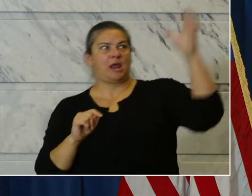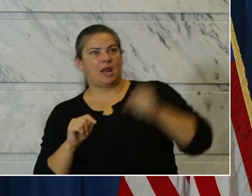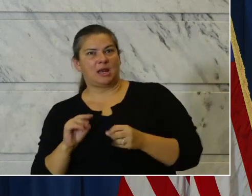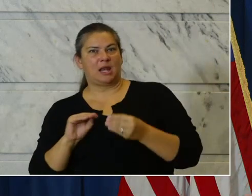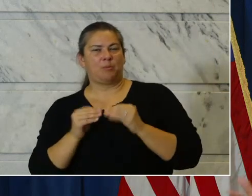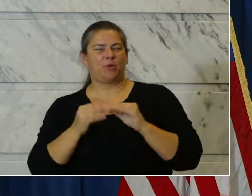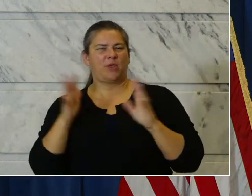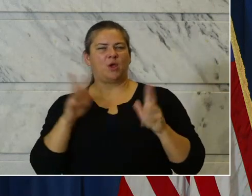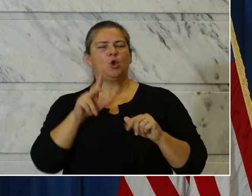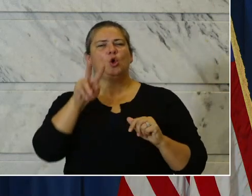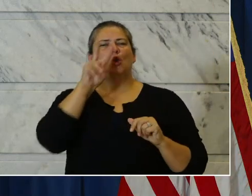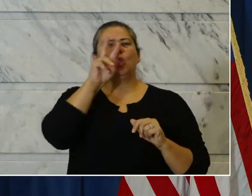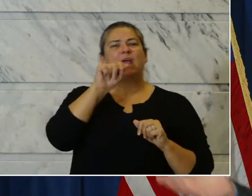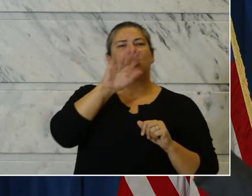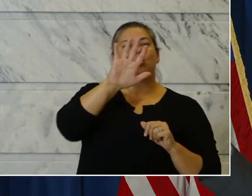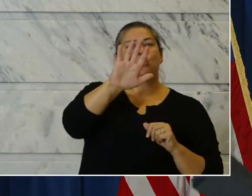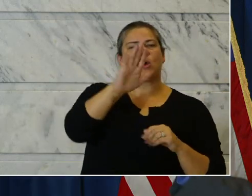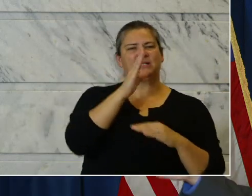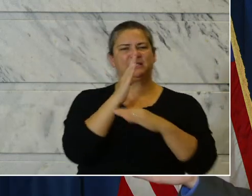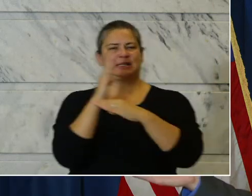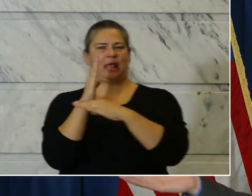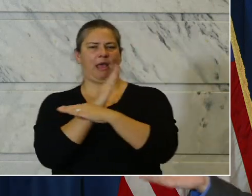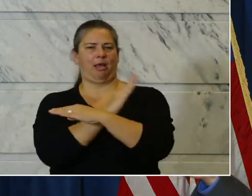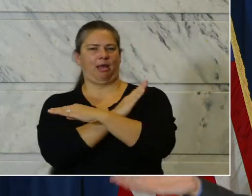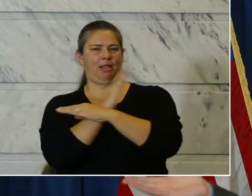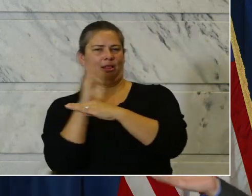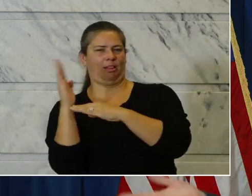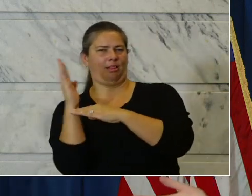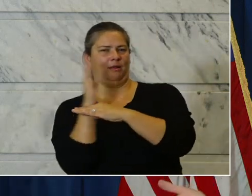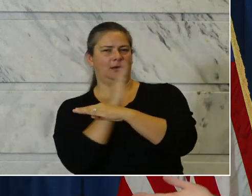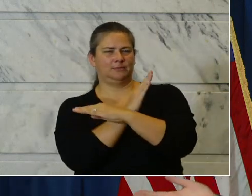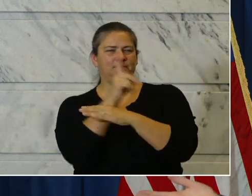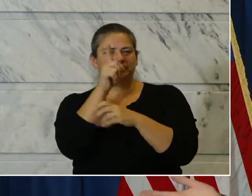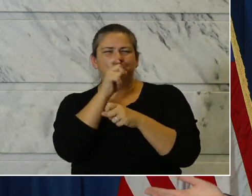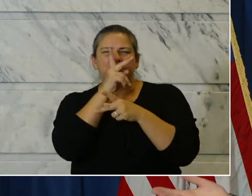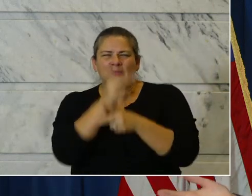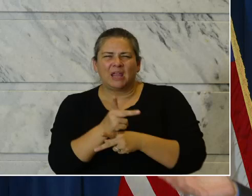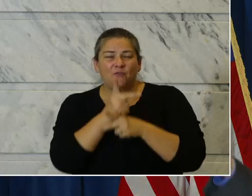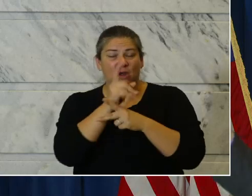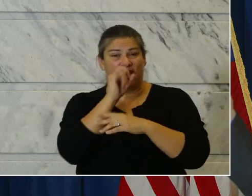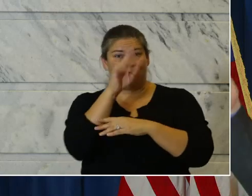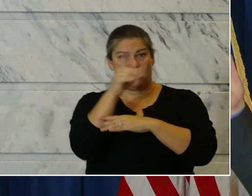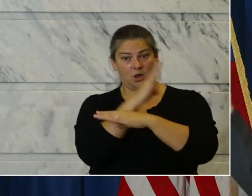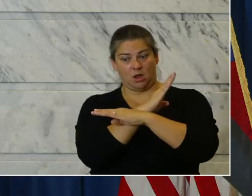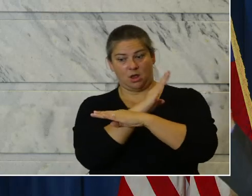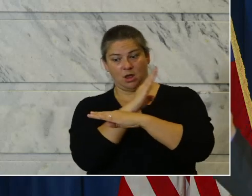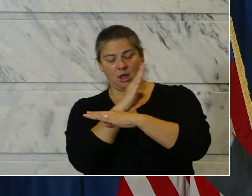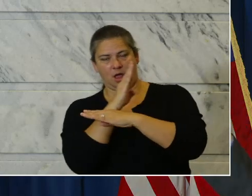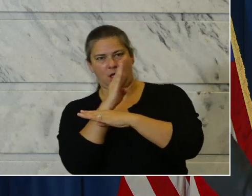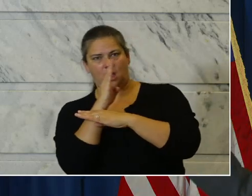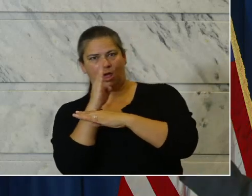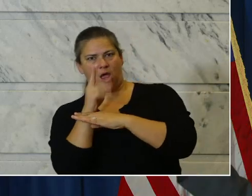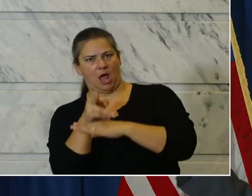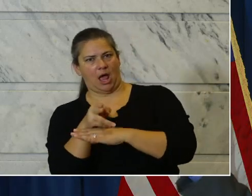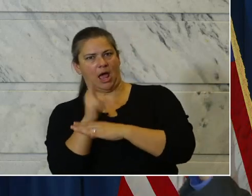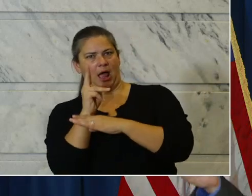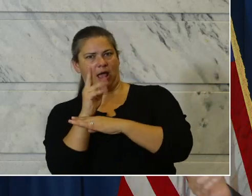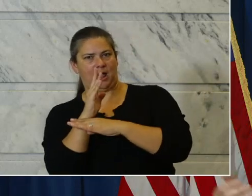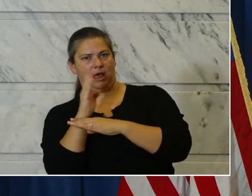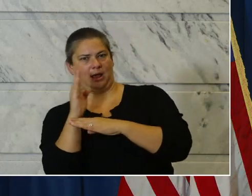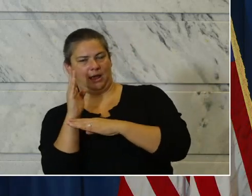the takeaway. You're at the top of the scale. You got to be careful. You have a lot of disease. It's not like it's going from